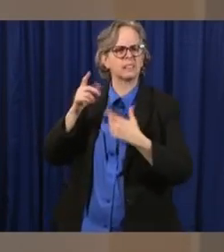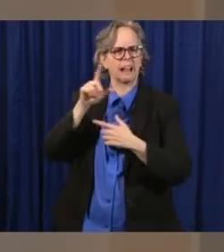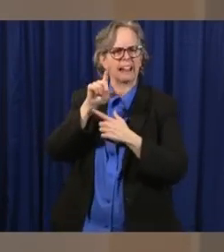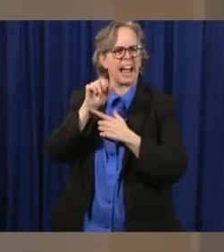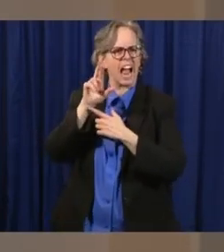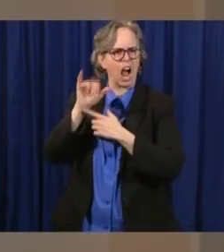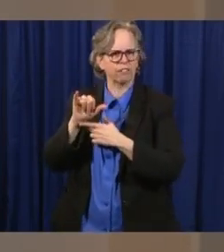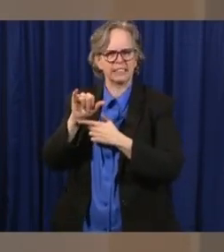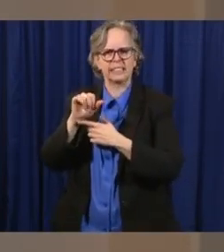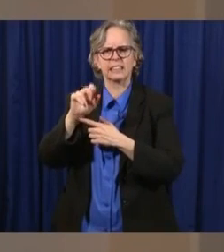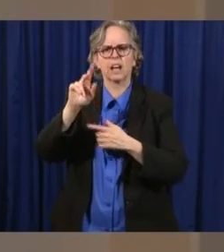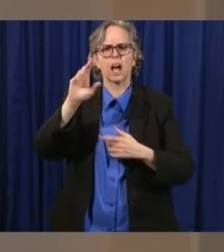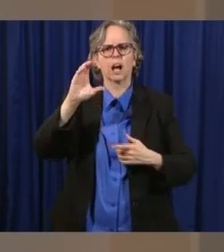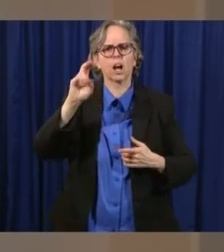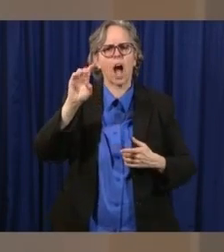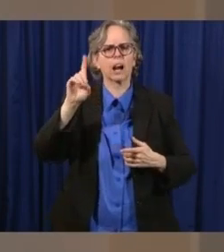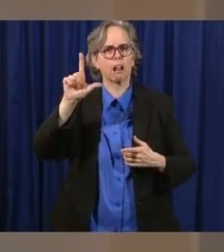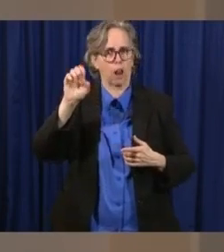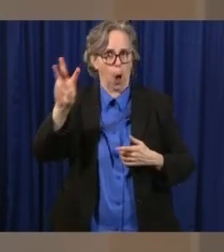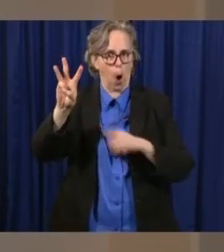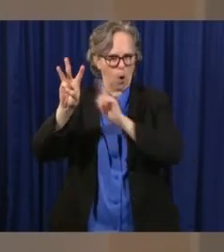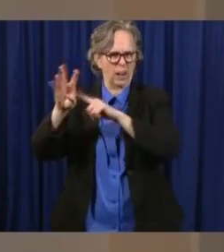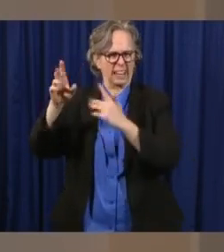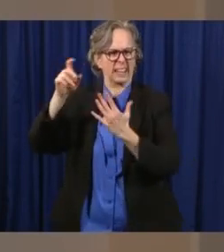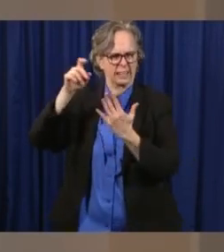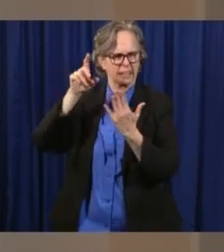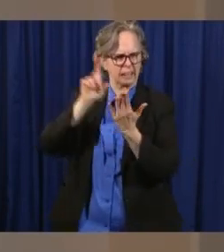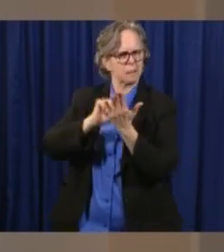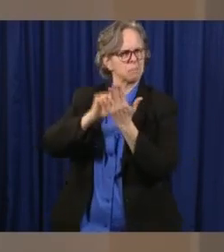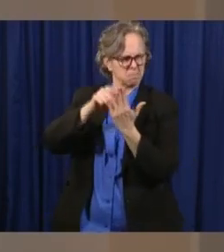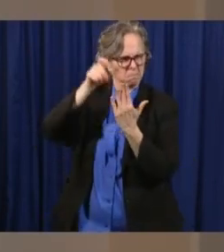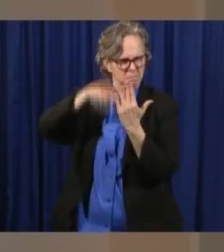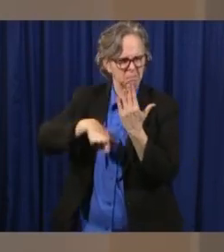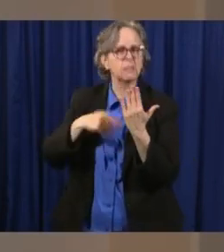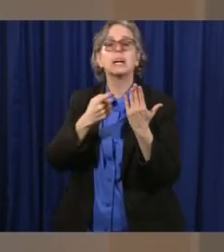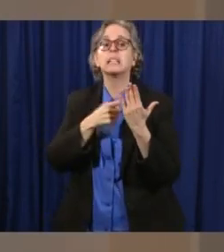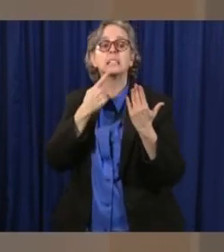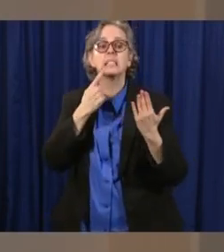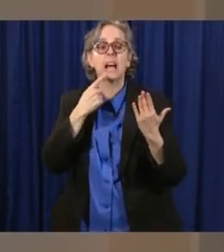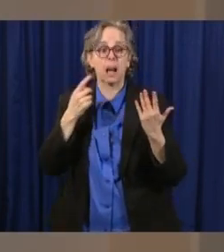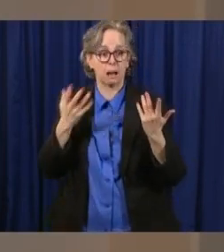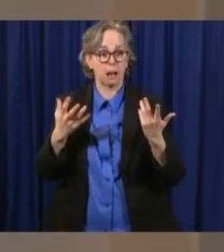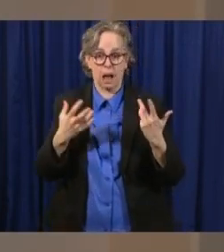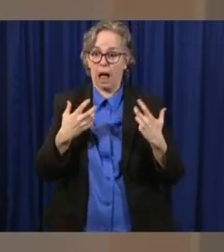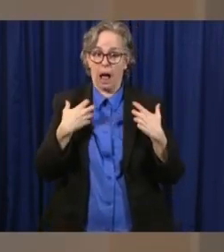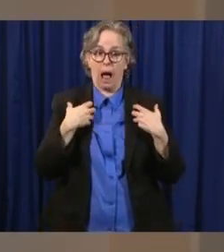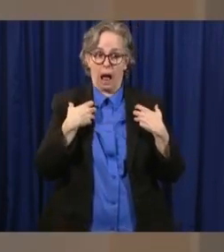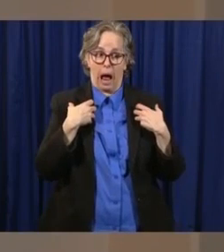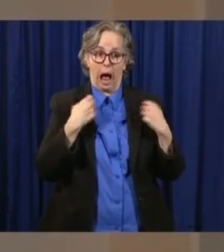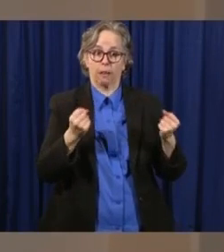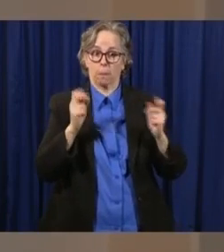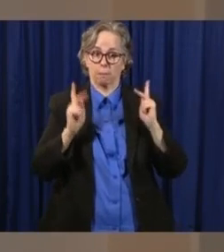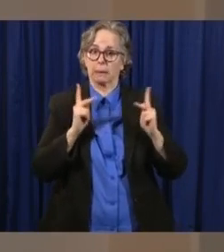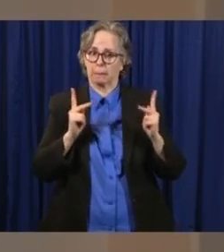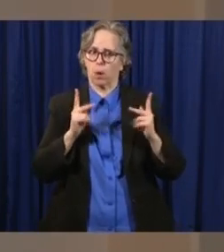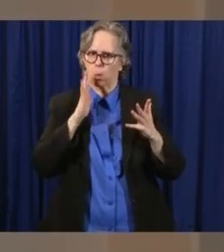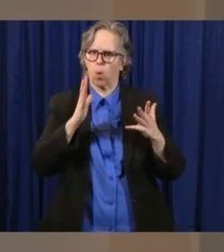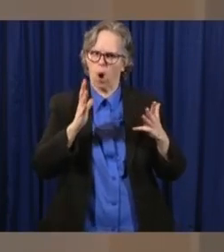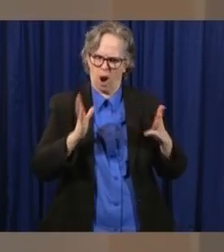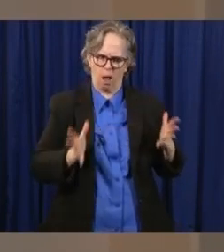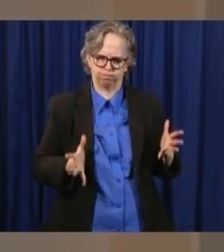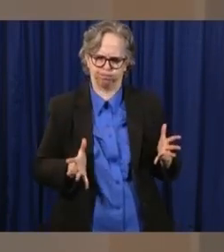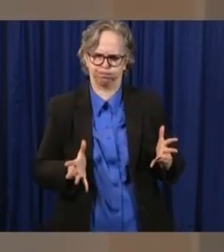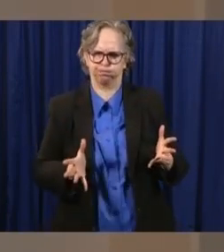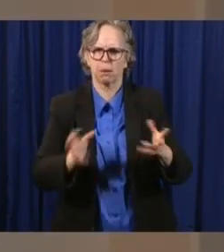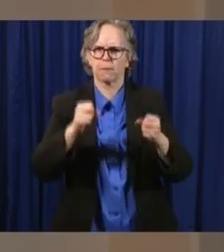it's the health people that are going to drive the medical-related decisions. But I still believe, hopefully, and maybe